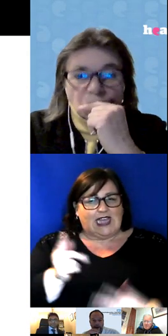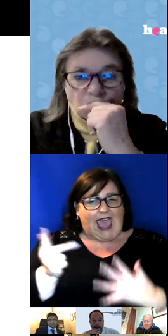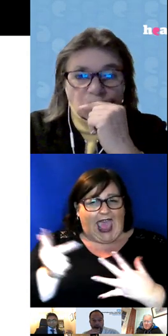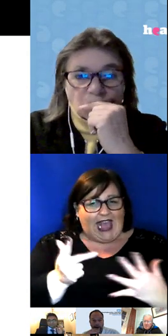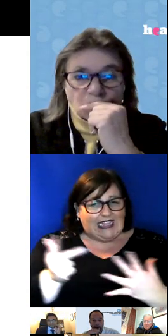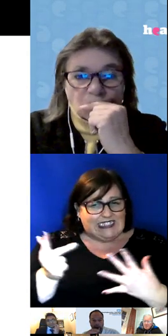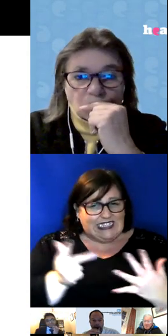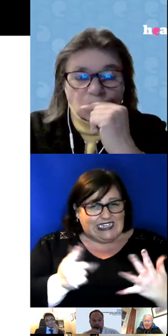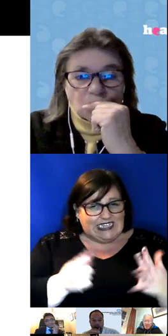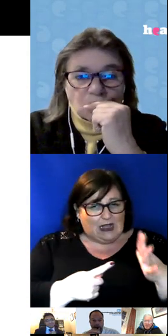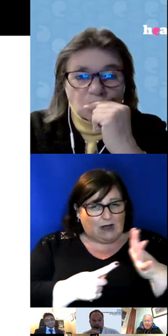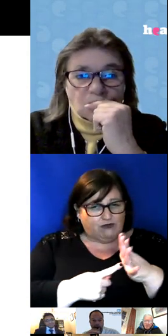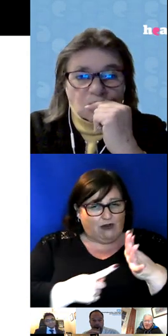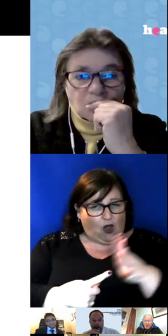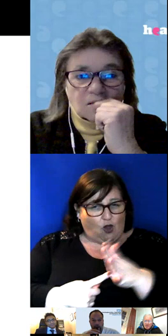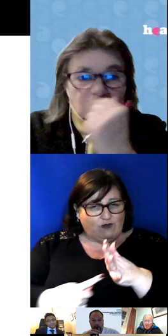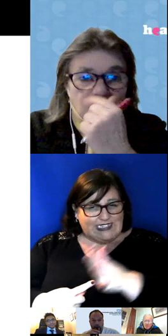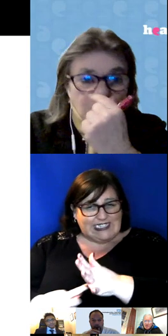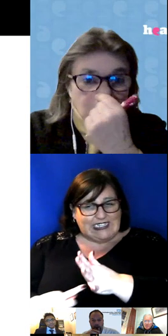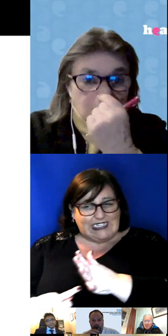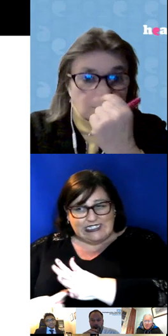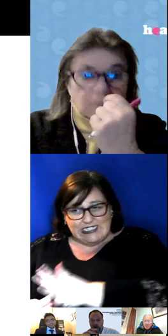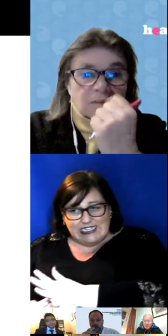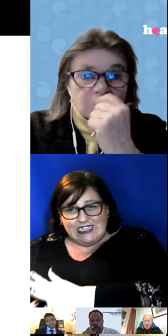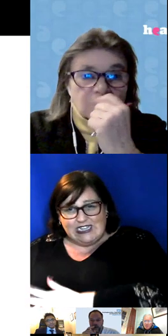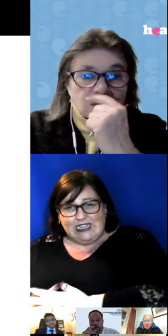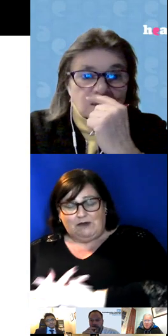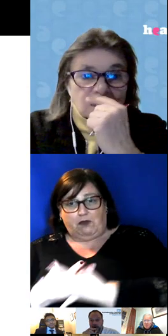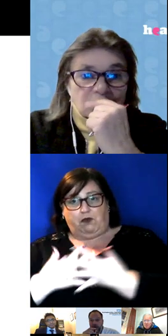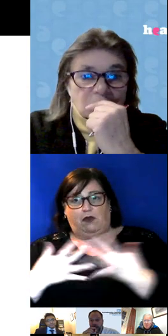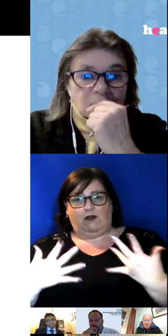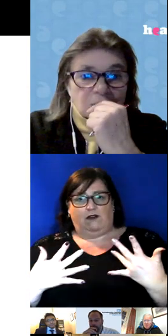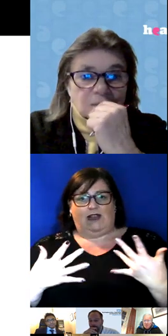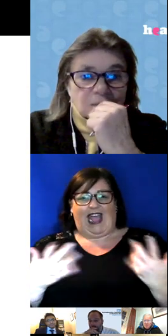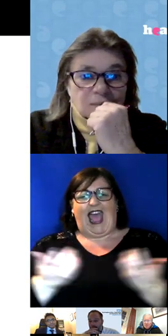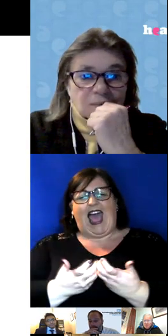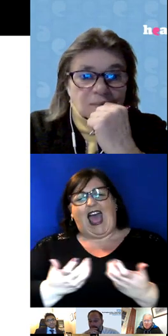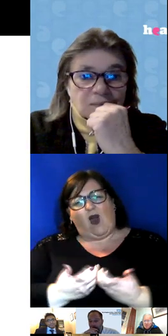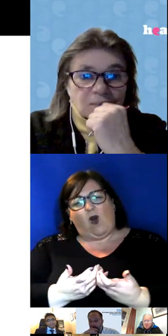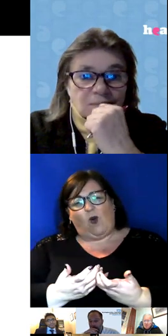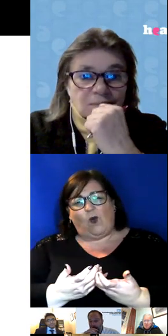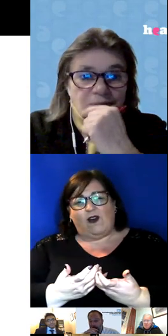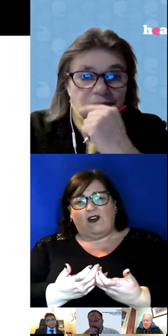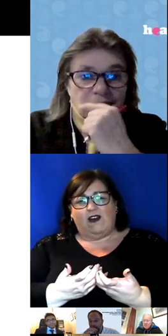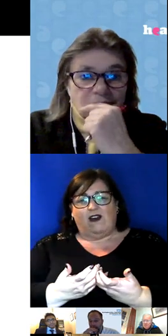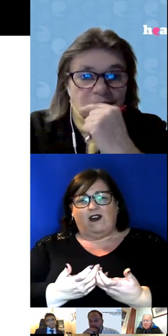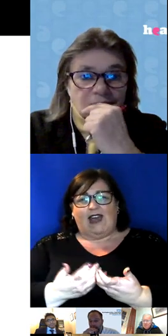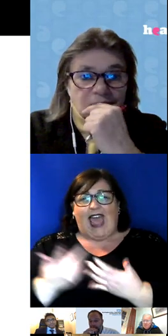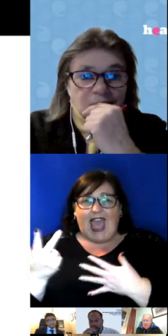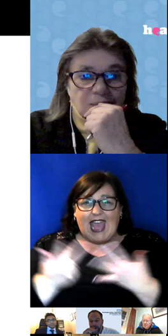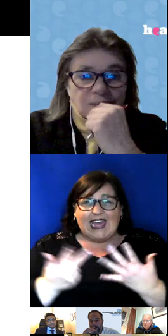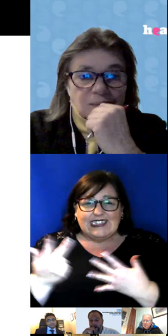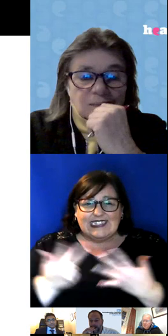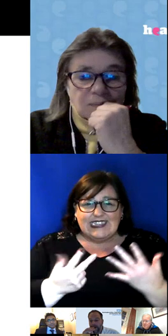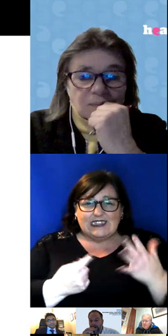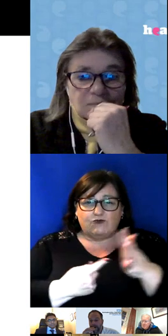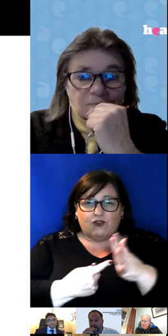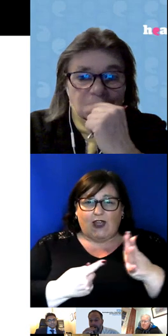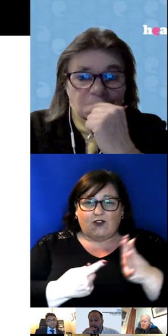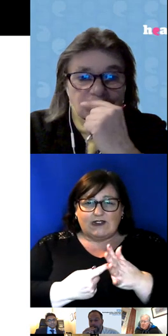priorities. How on earth can you have an action plan that delivers 18